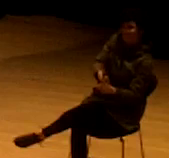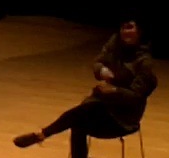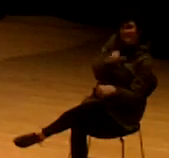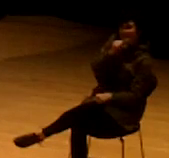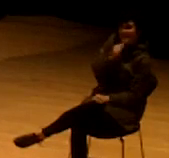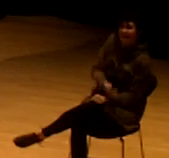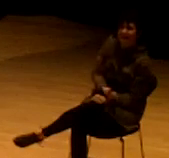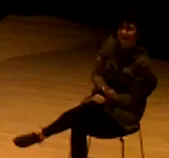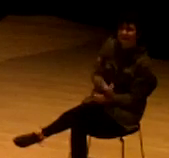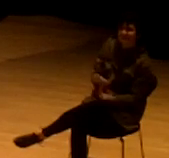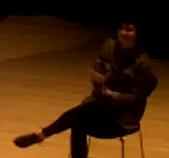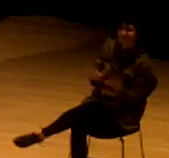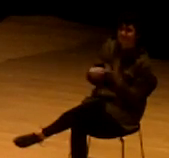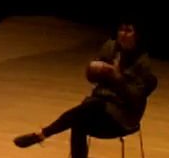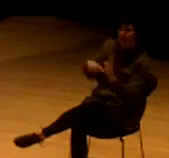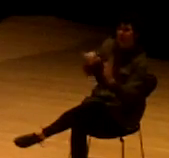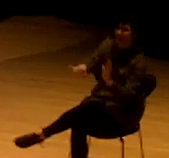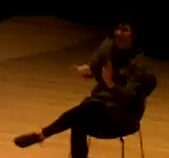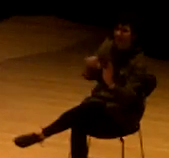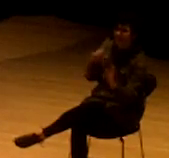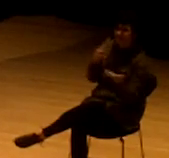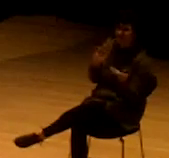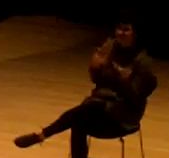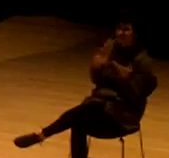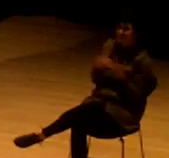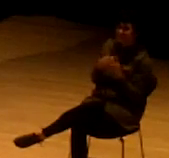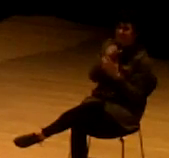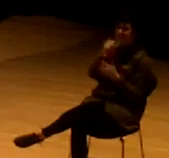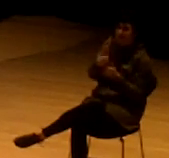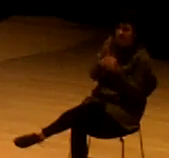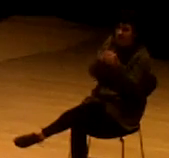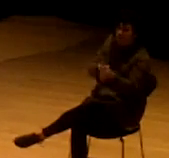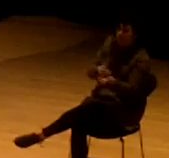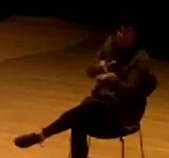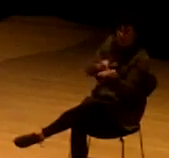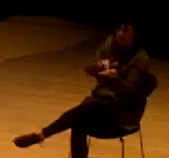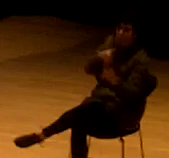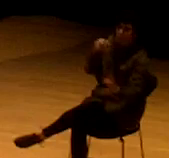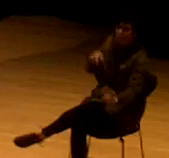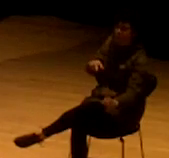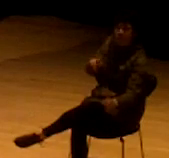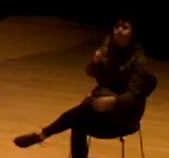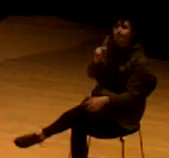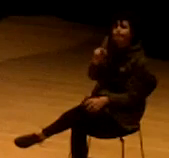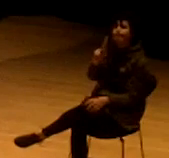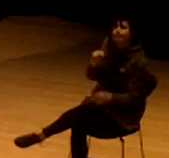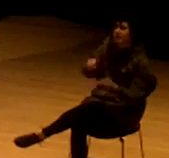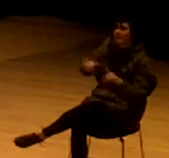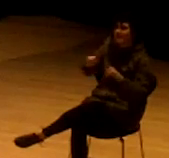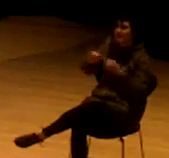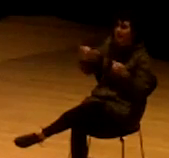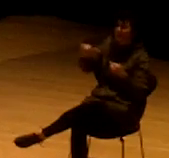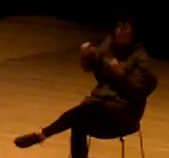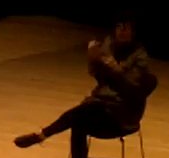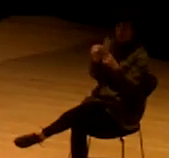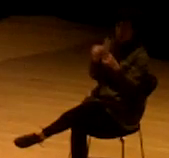wondered, you know, where, what, well, my own experience, whether there was irony or what was going on there. Sure, in my own experience,